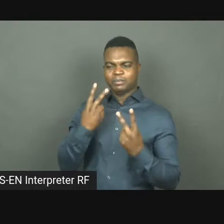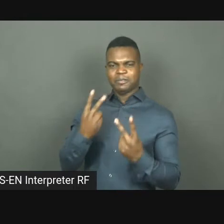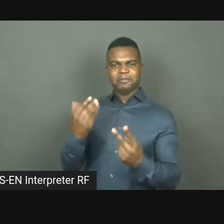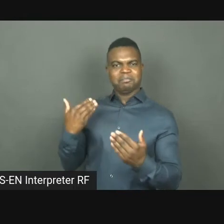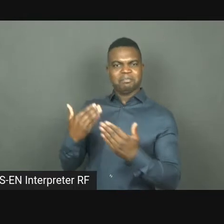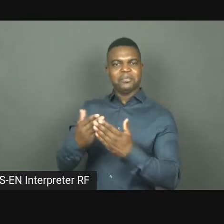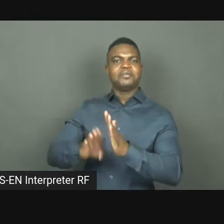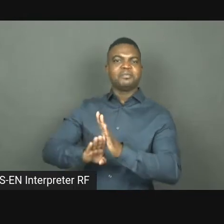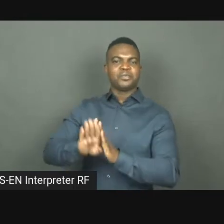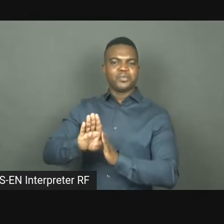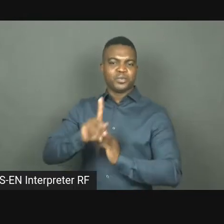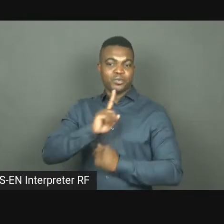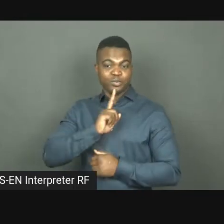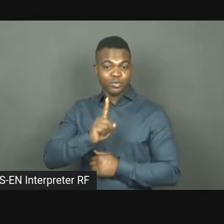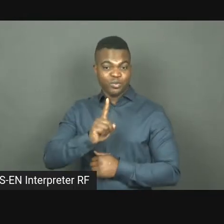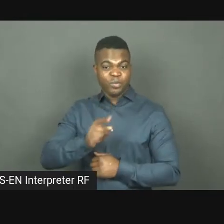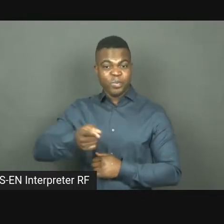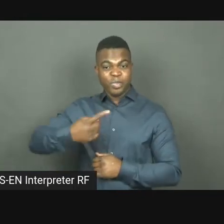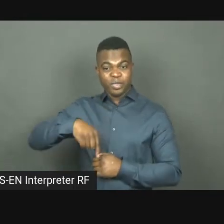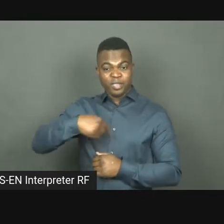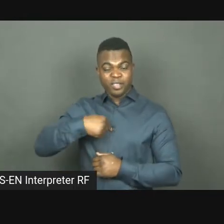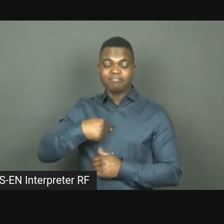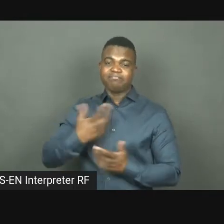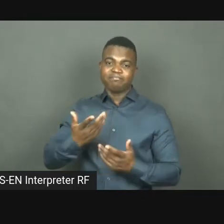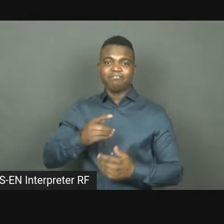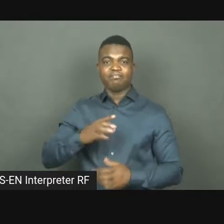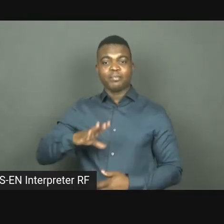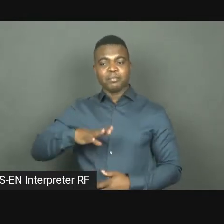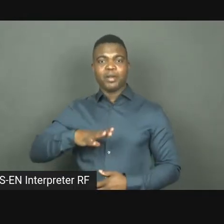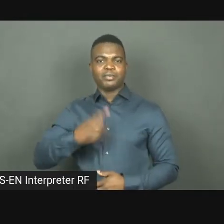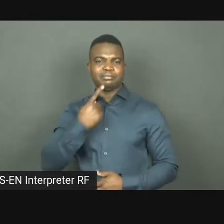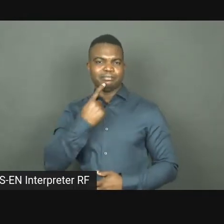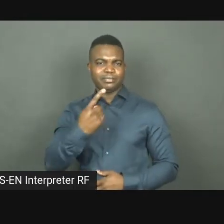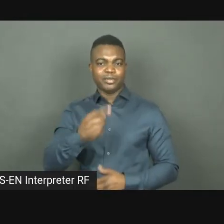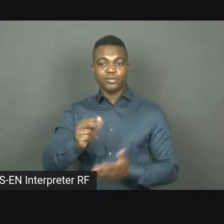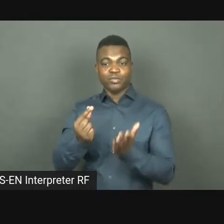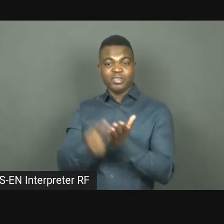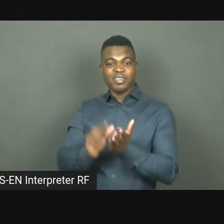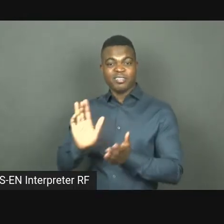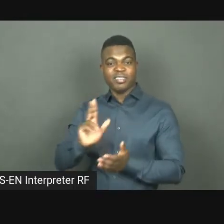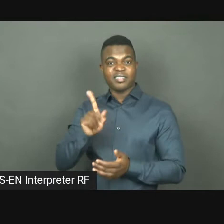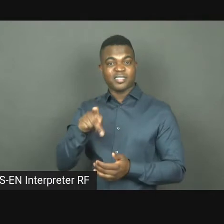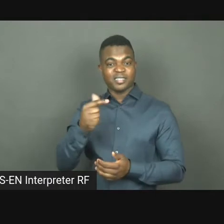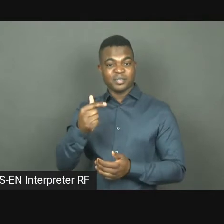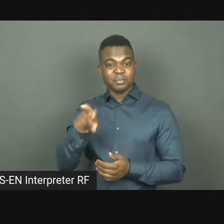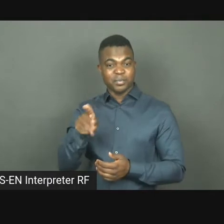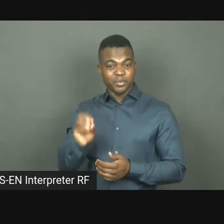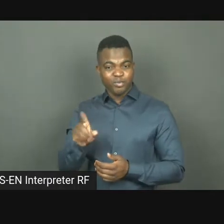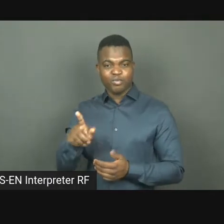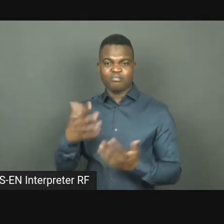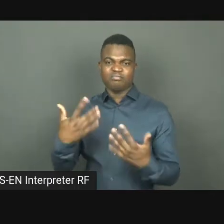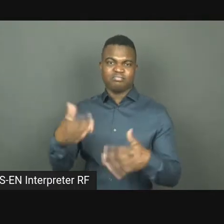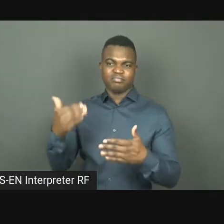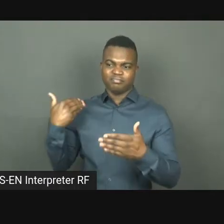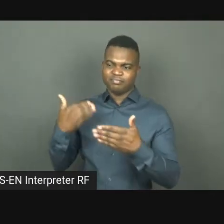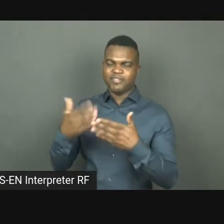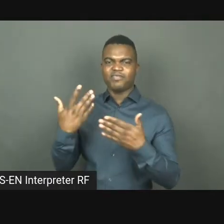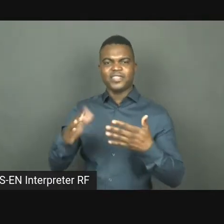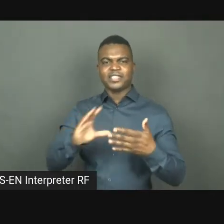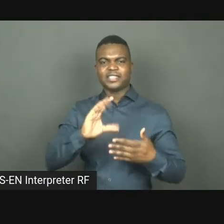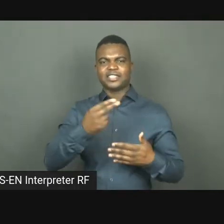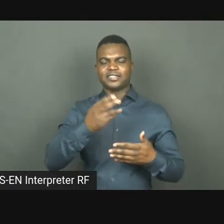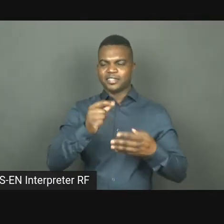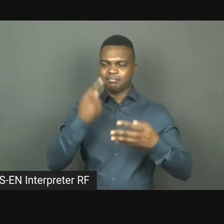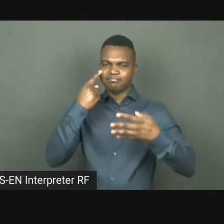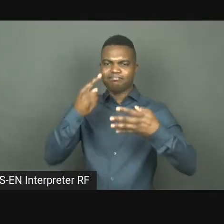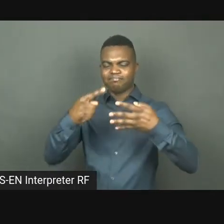the donors not only to continue providing quality funding to all partners in an equitable manner, but also uphold